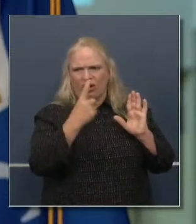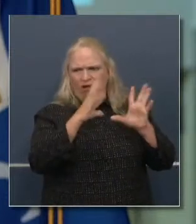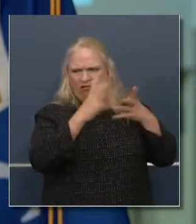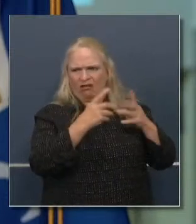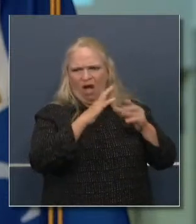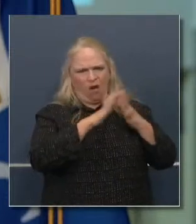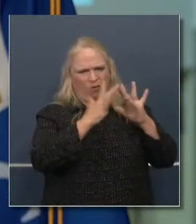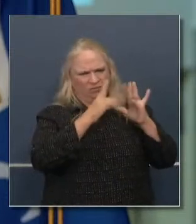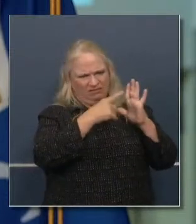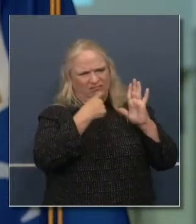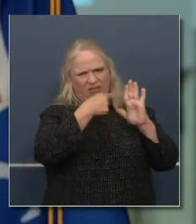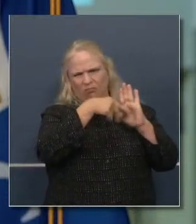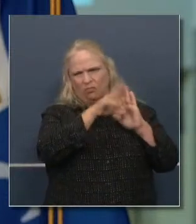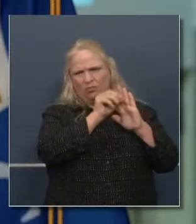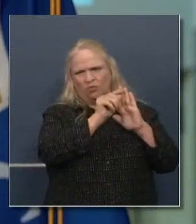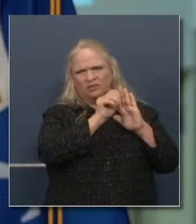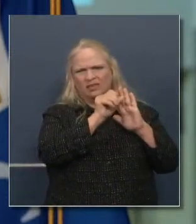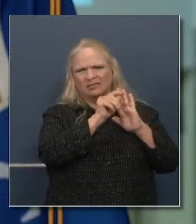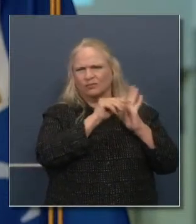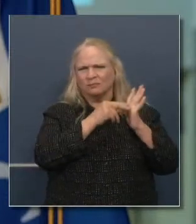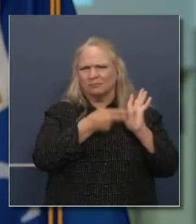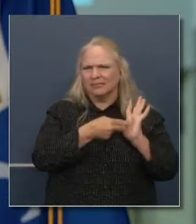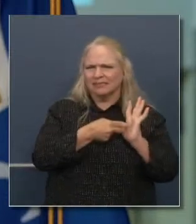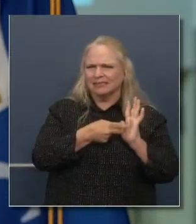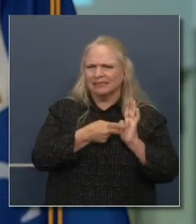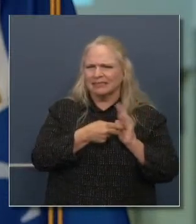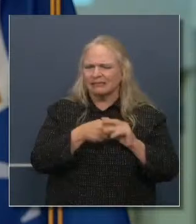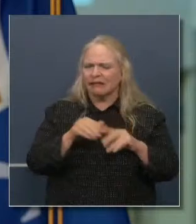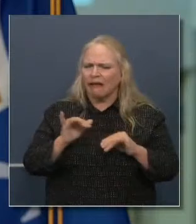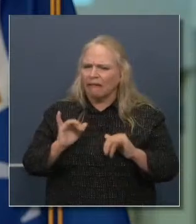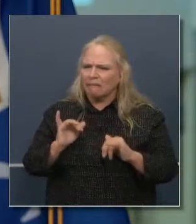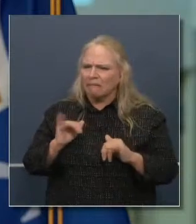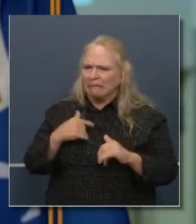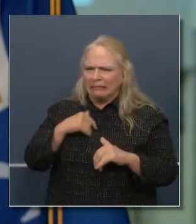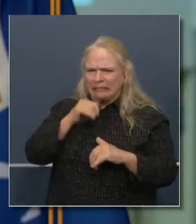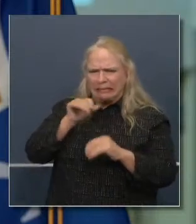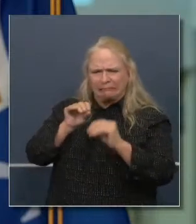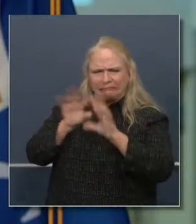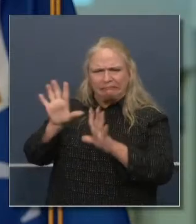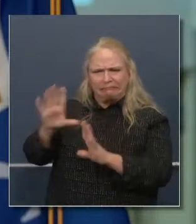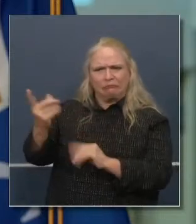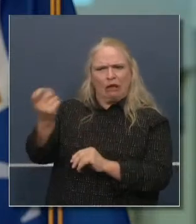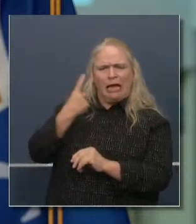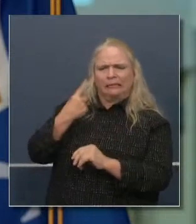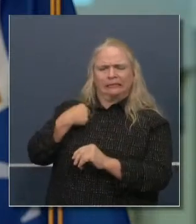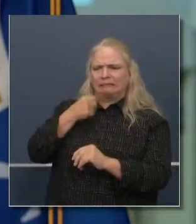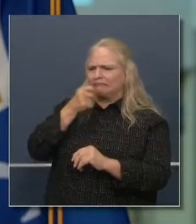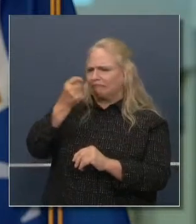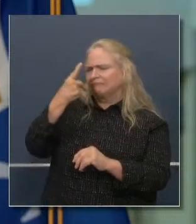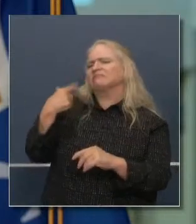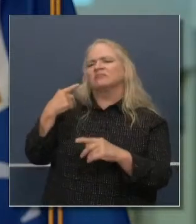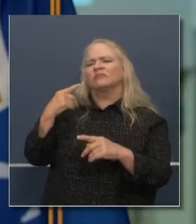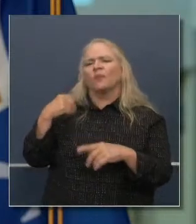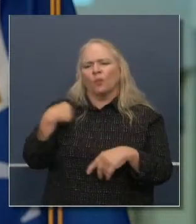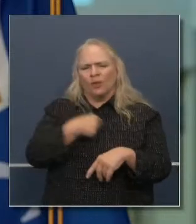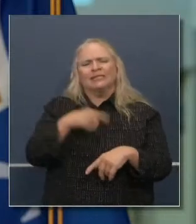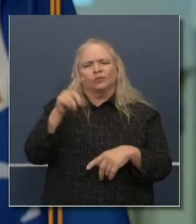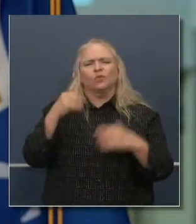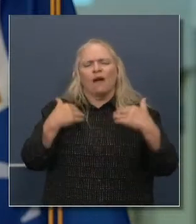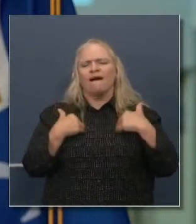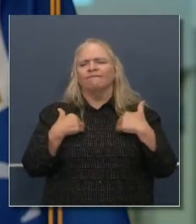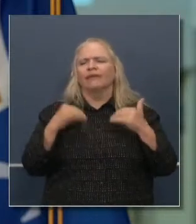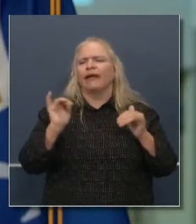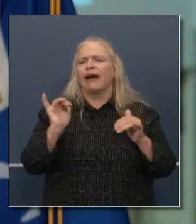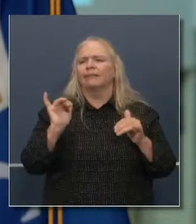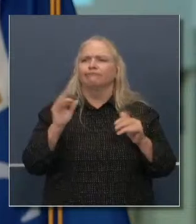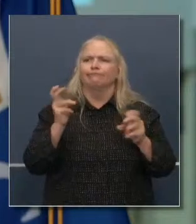Well, and forgive me, maybe more clarification in terms of your question. Yes, we have a framework around protests. Is that